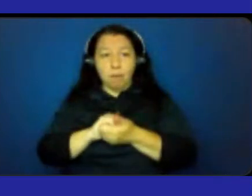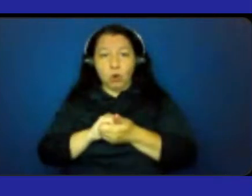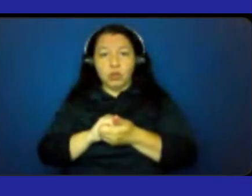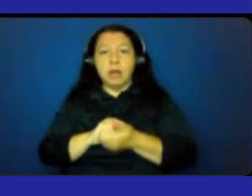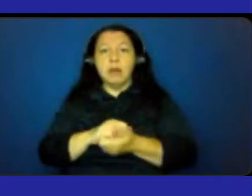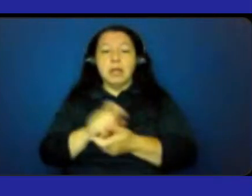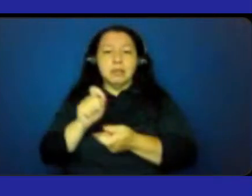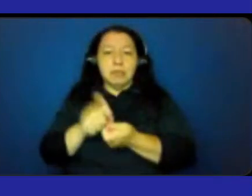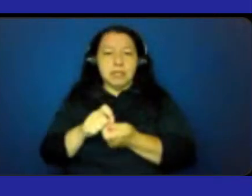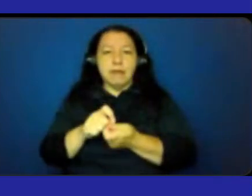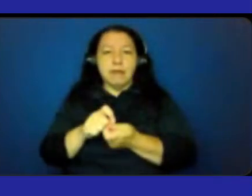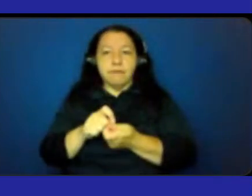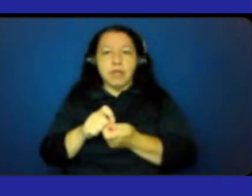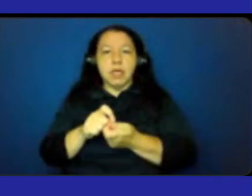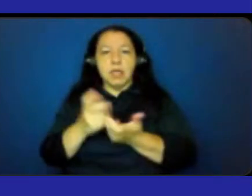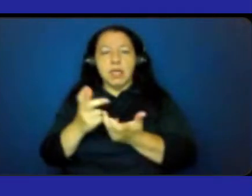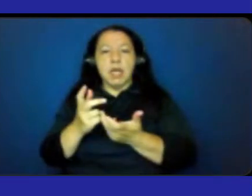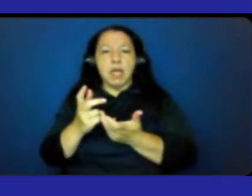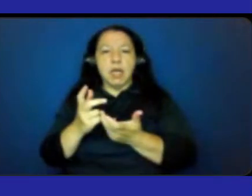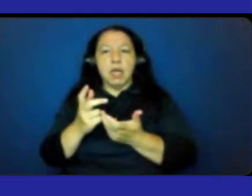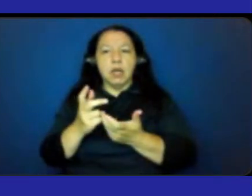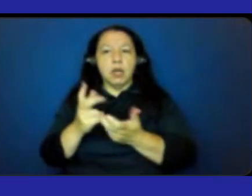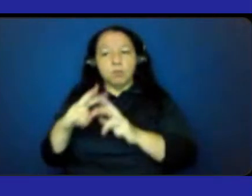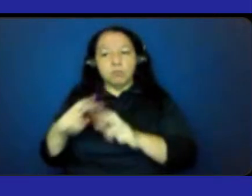of unaccompanied minors.